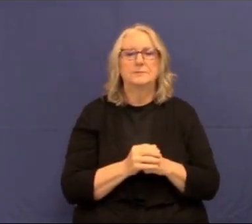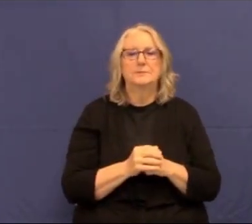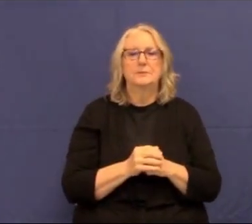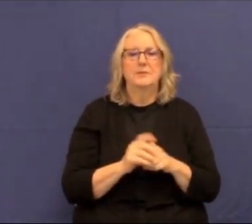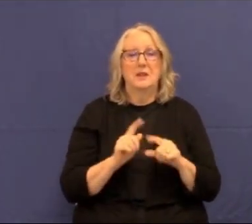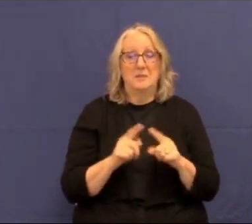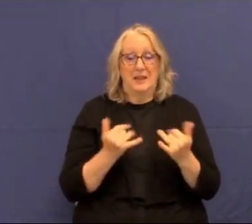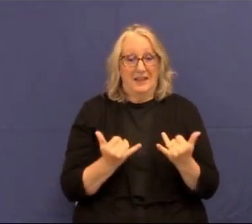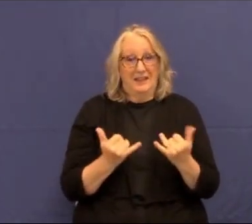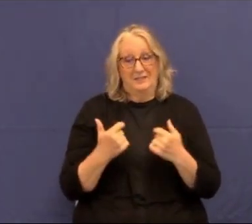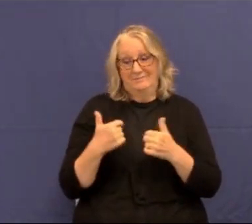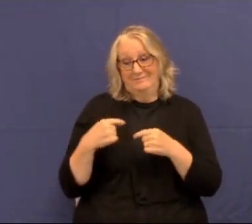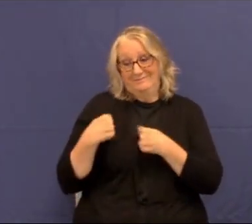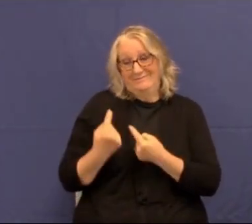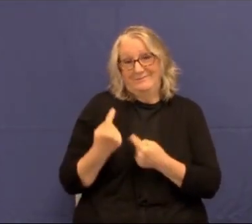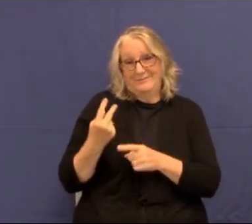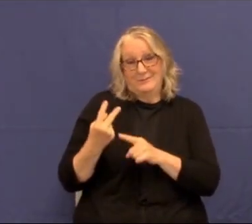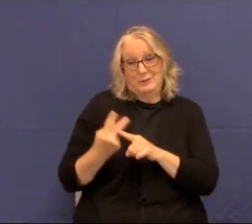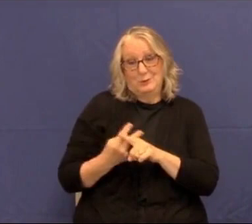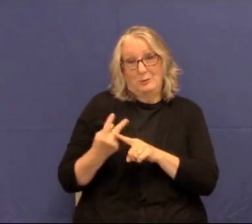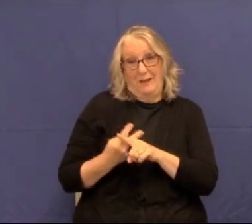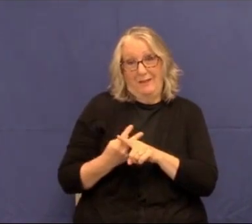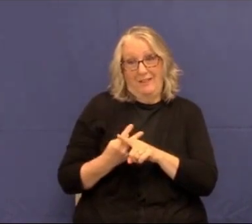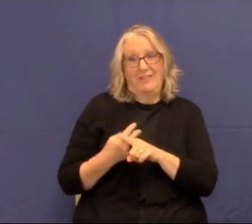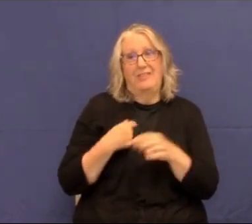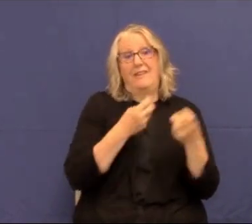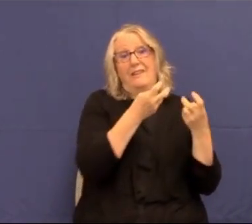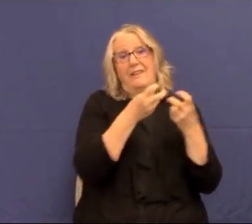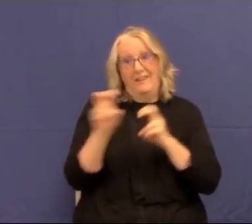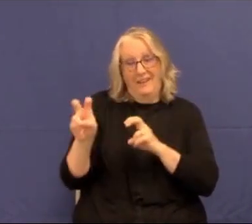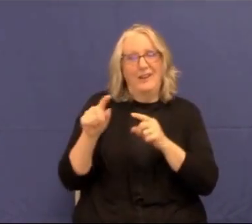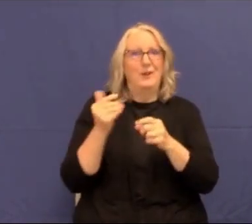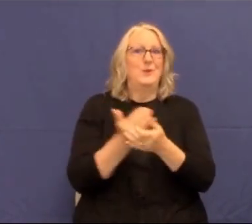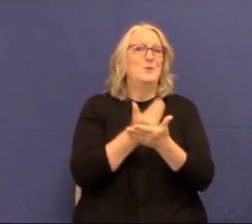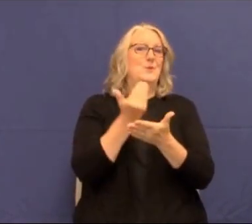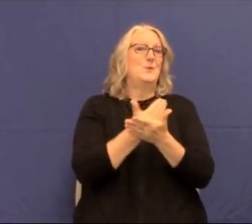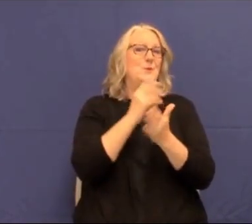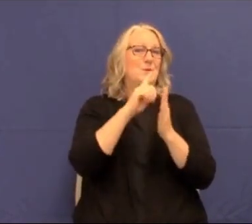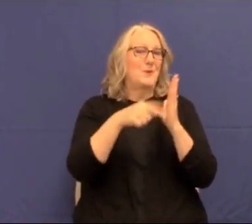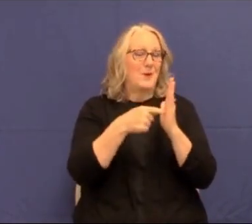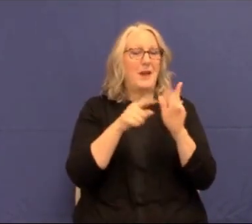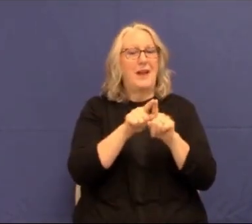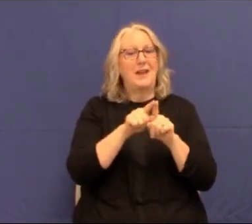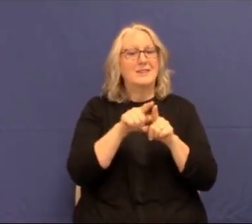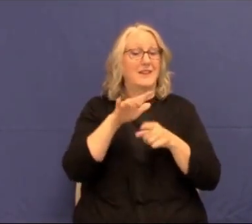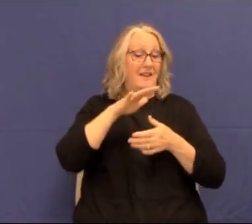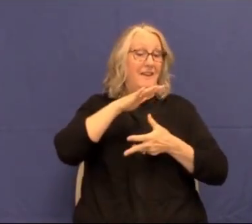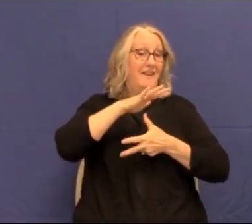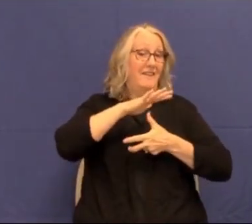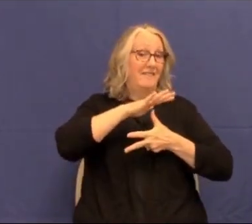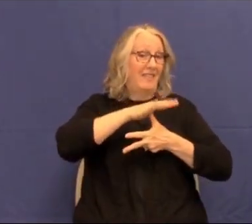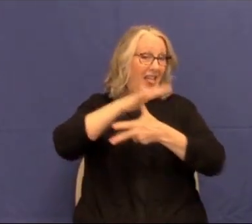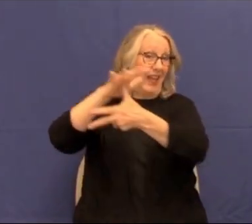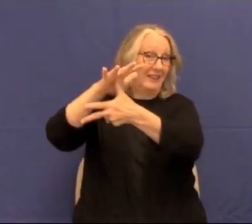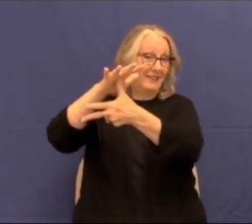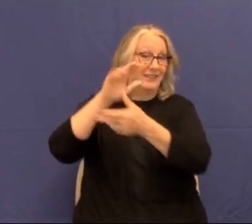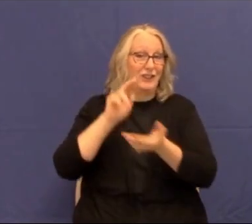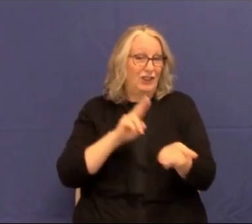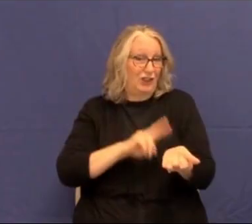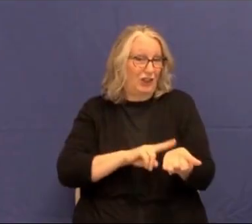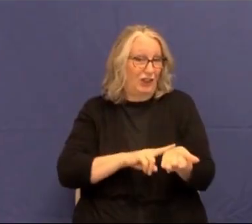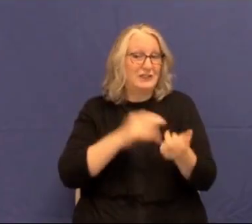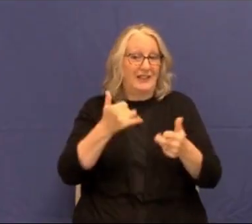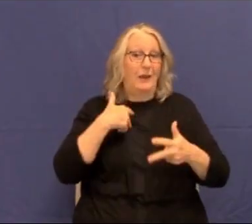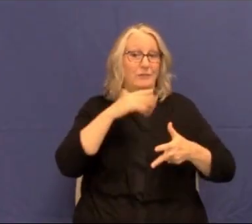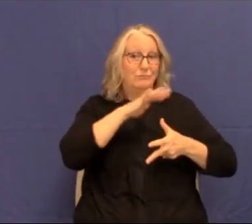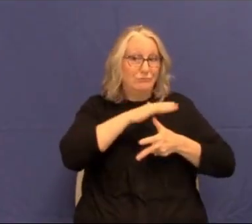needed. But here in the last 2 months, about 2 months ago, I transitioned into a new role as a flight nurse. And so I've been